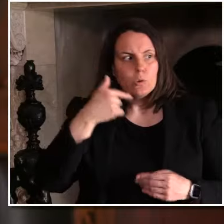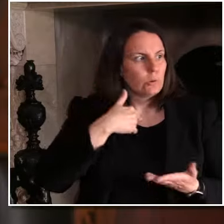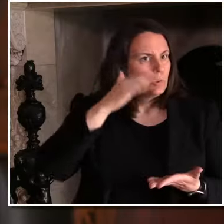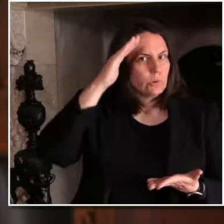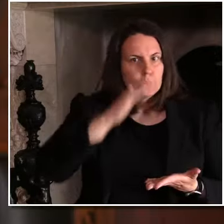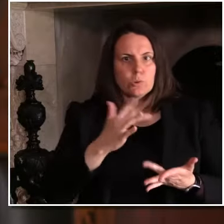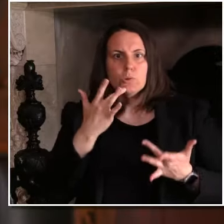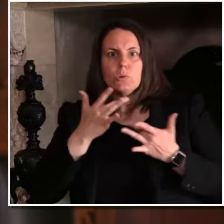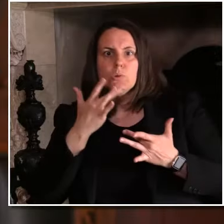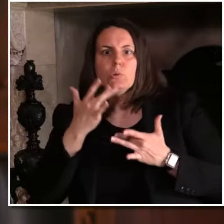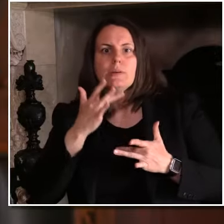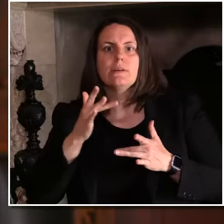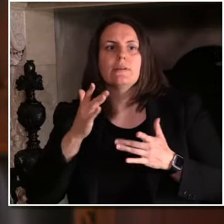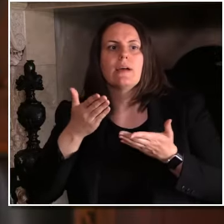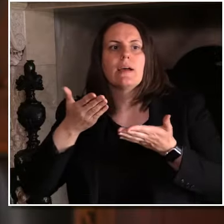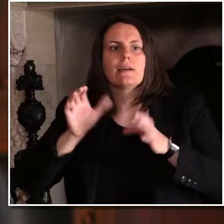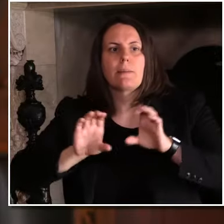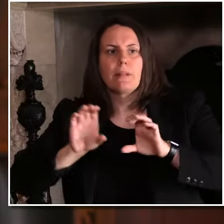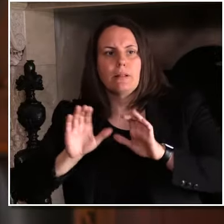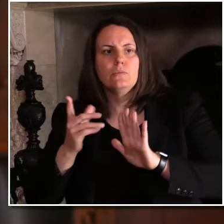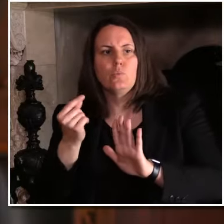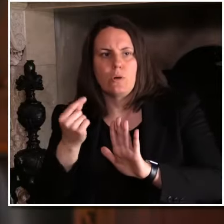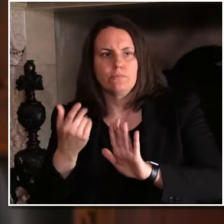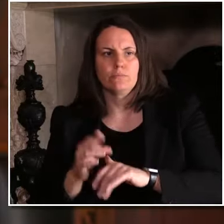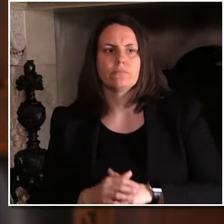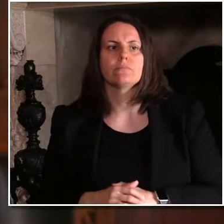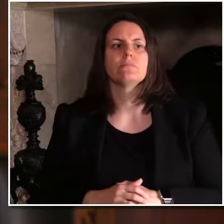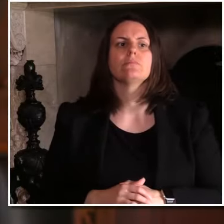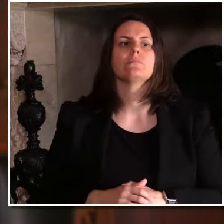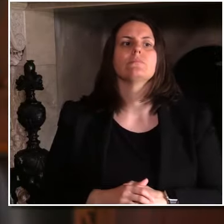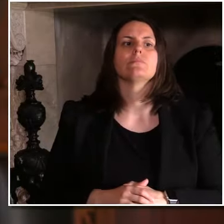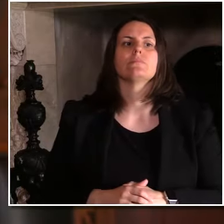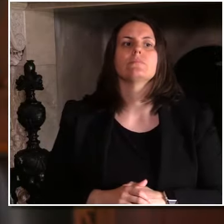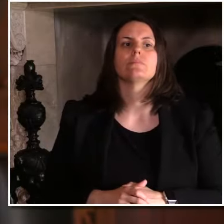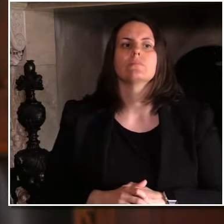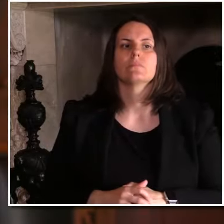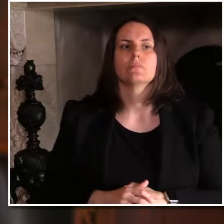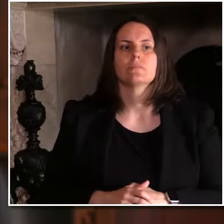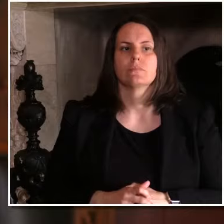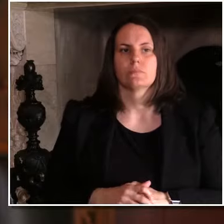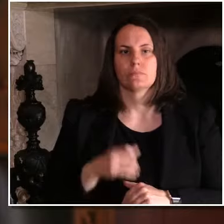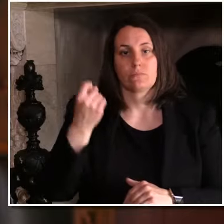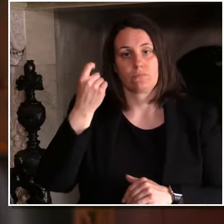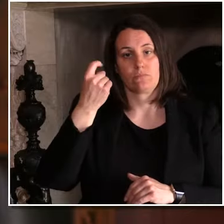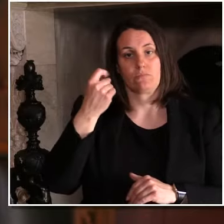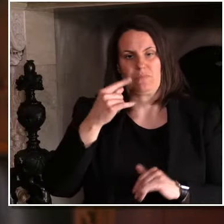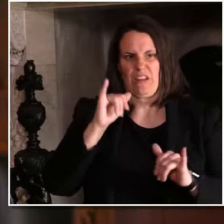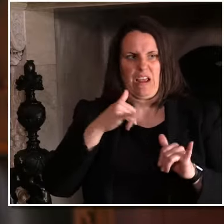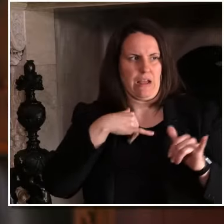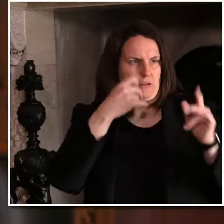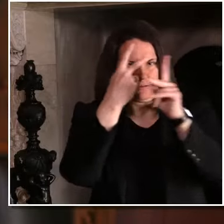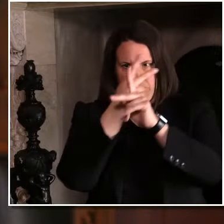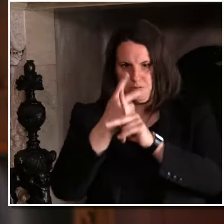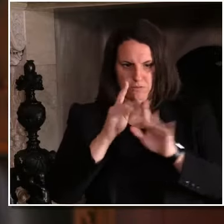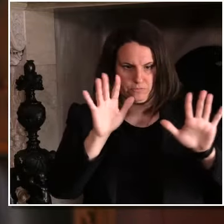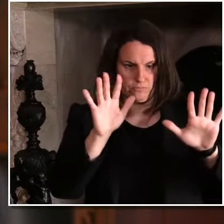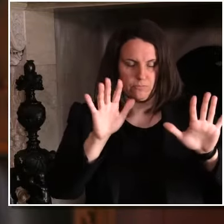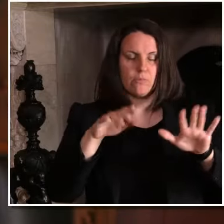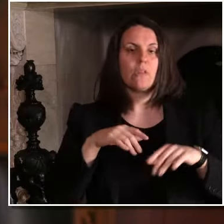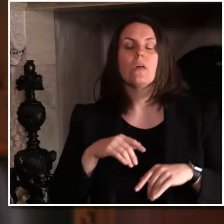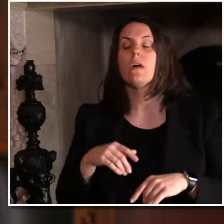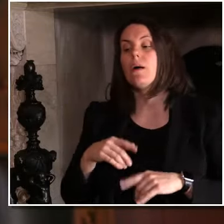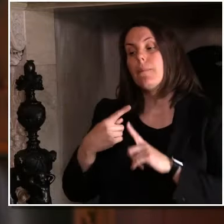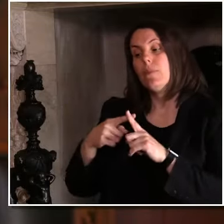you hear is the actual number of tests available, and we're tracking this in a number of ways so that that daily number